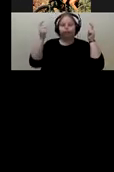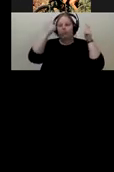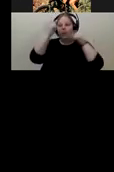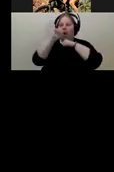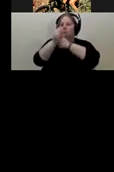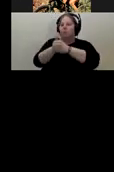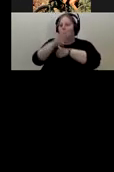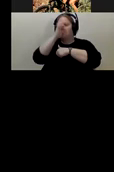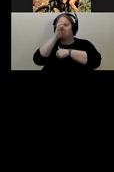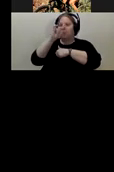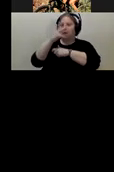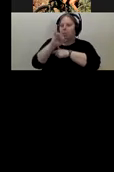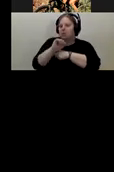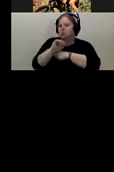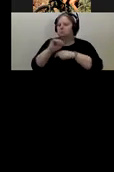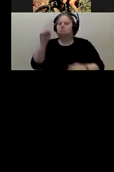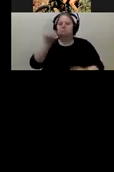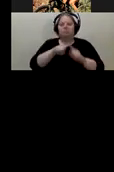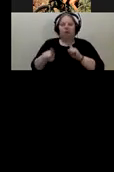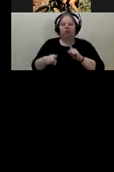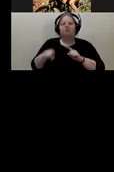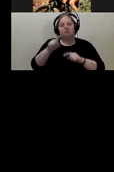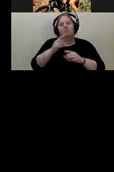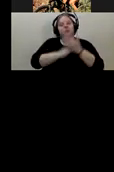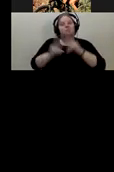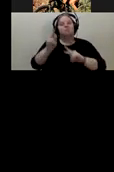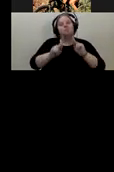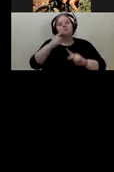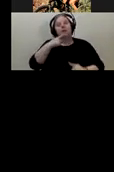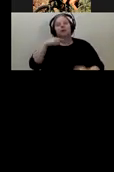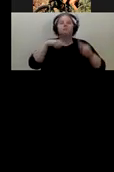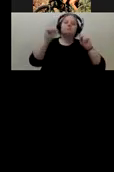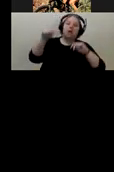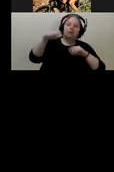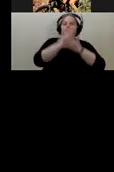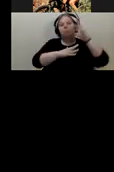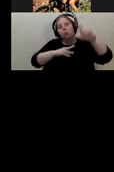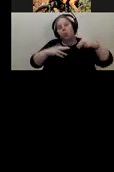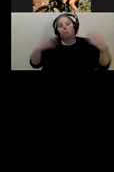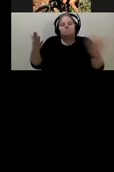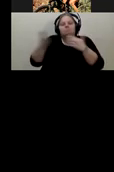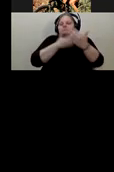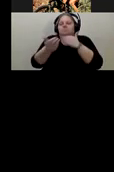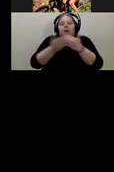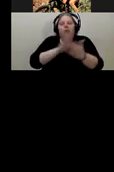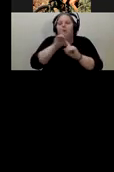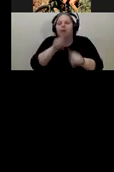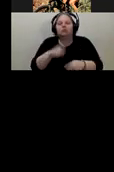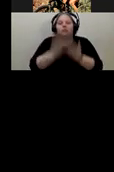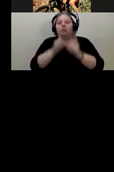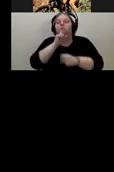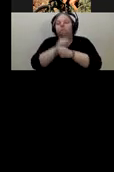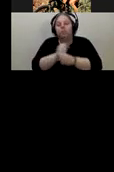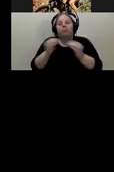ethics. And I saw back and forth here, some people say yes, some people say no. And it doesn't matter where you come out. Maybe you are more ethical